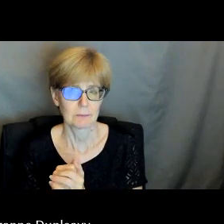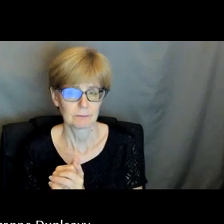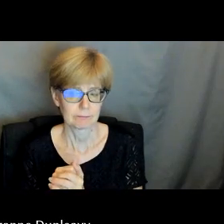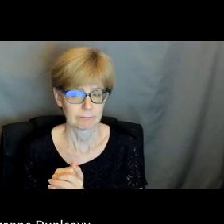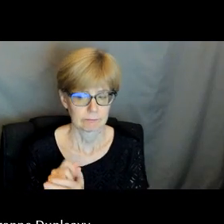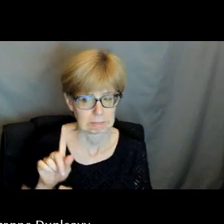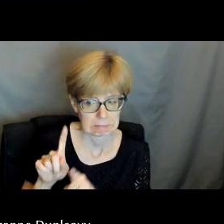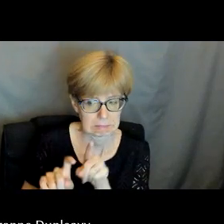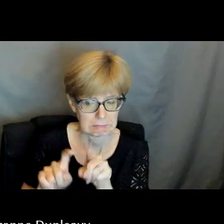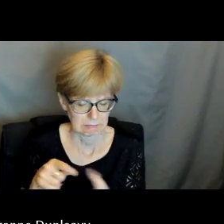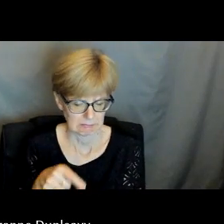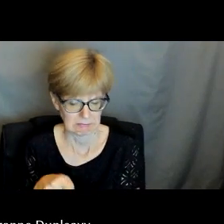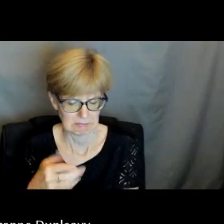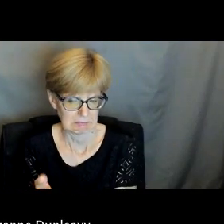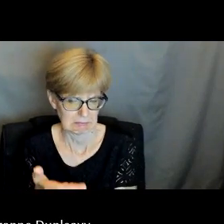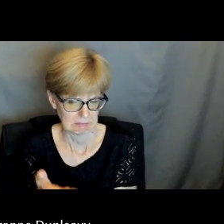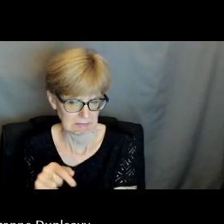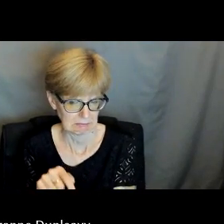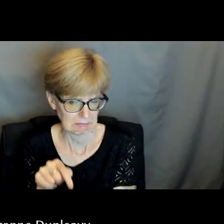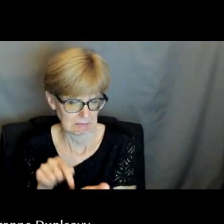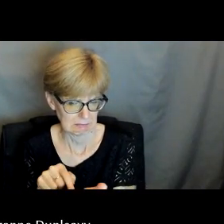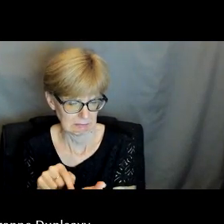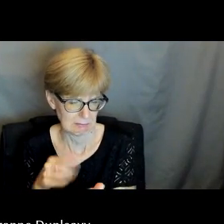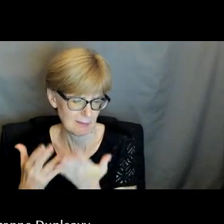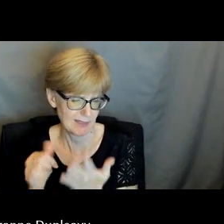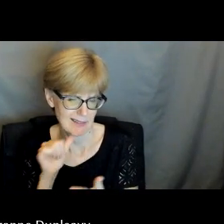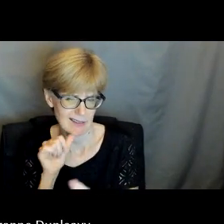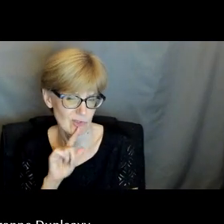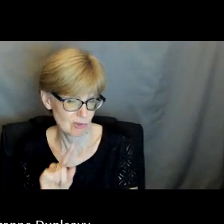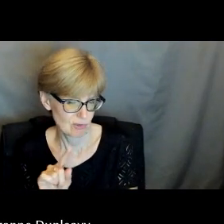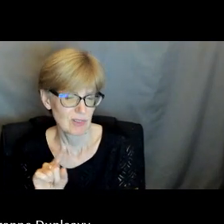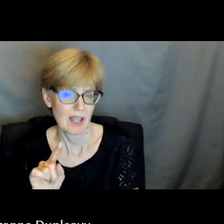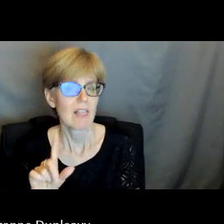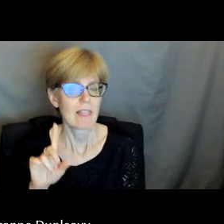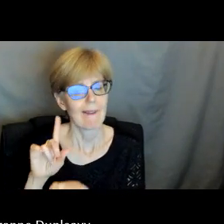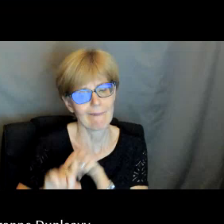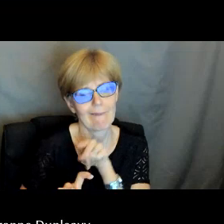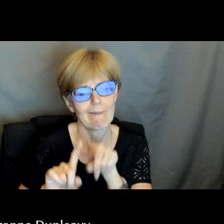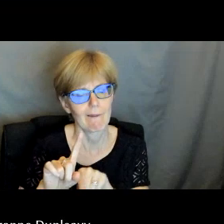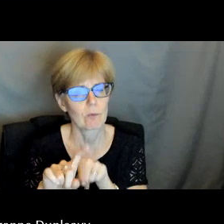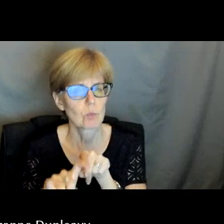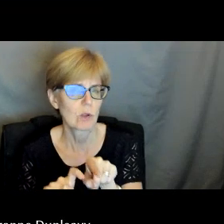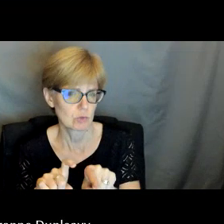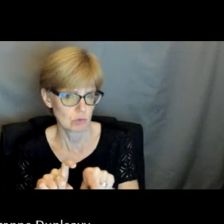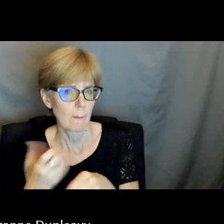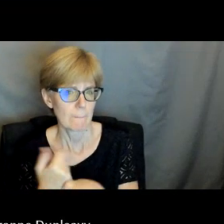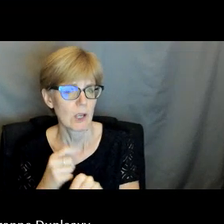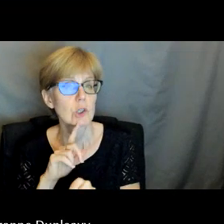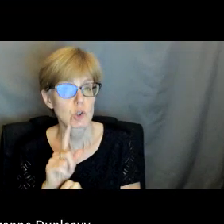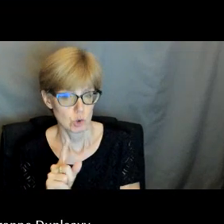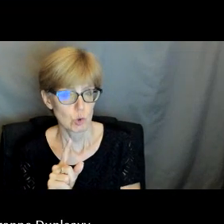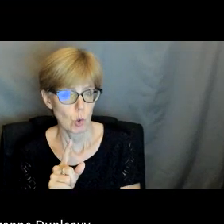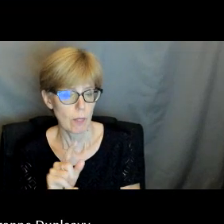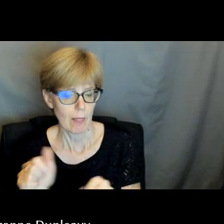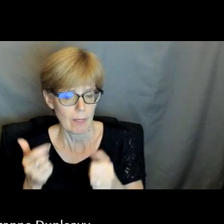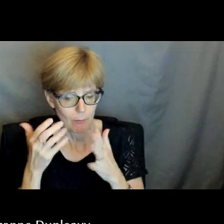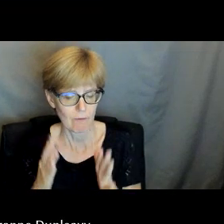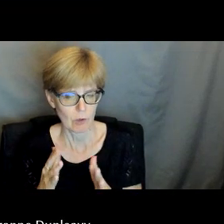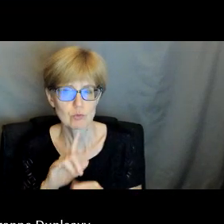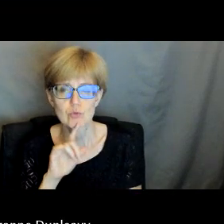question the documentation and think that it might not be legitimate, they could ask some questions to make sure that that this provider does